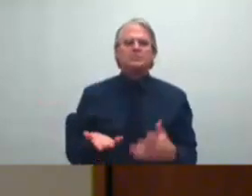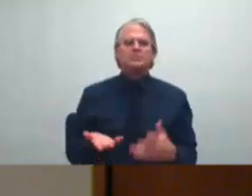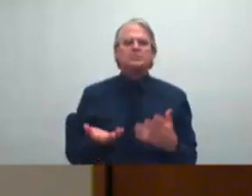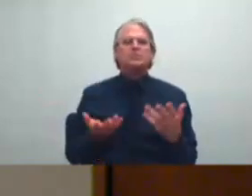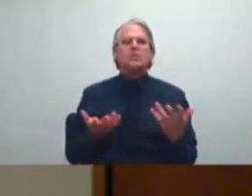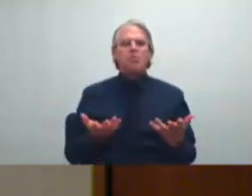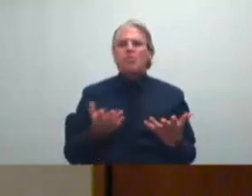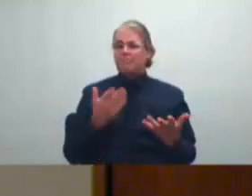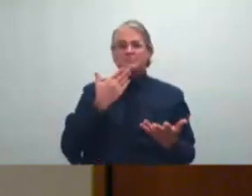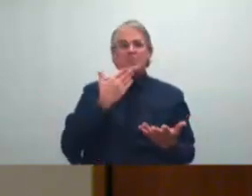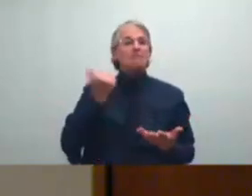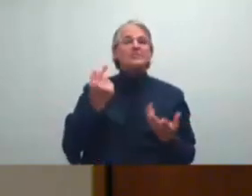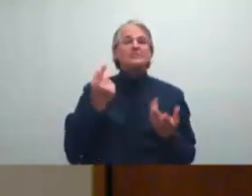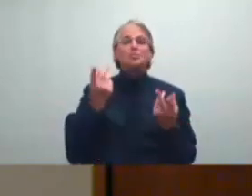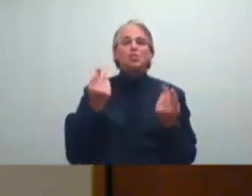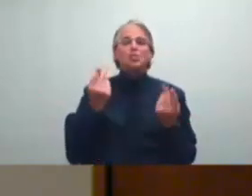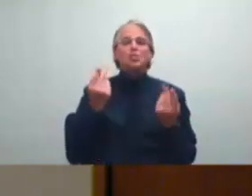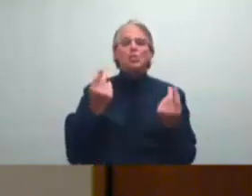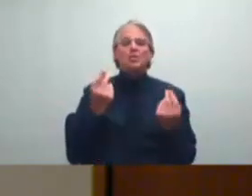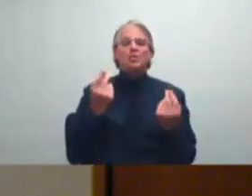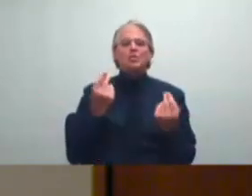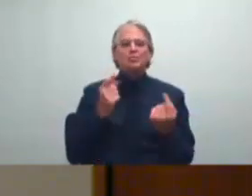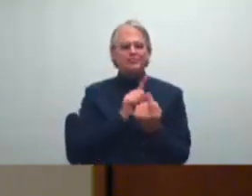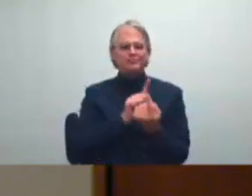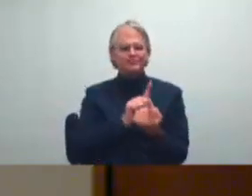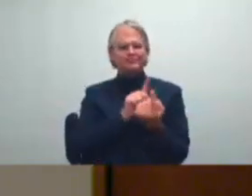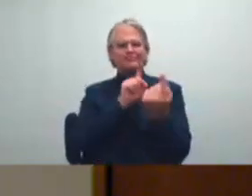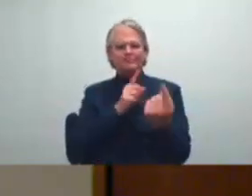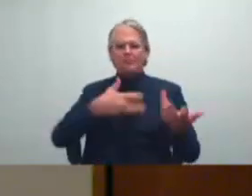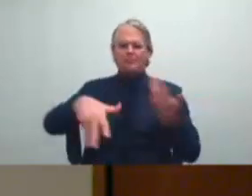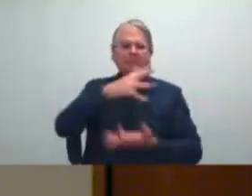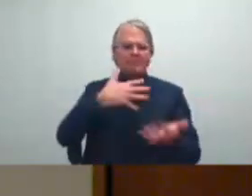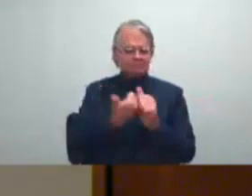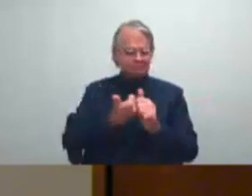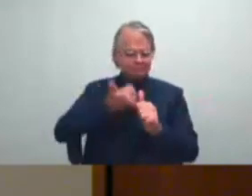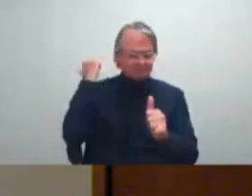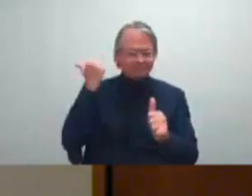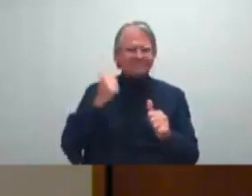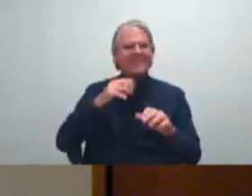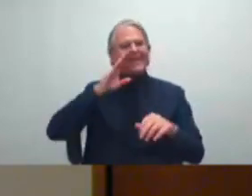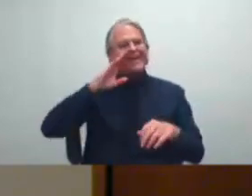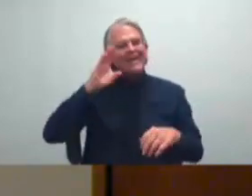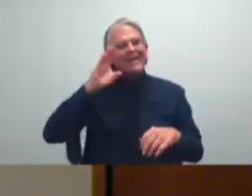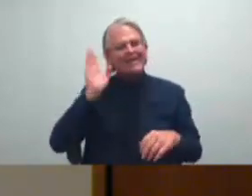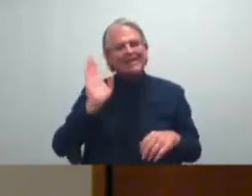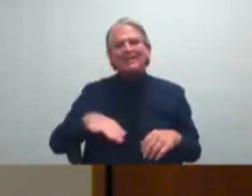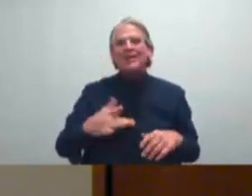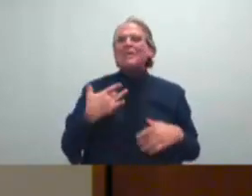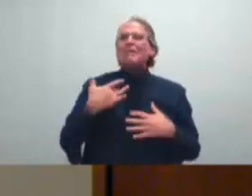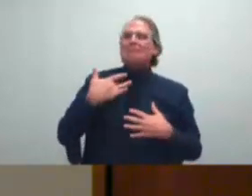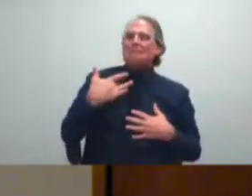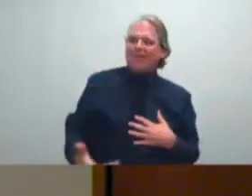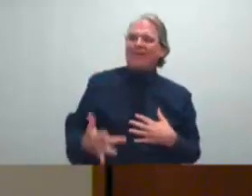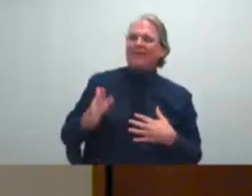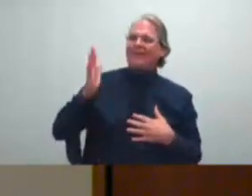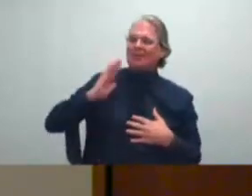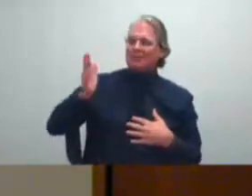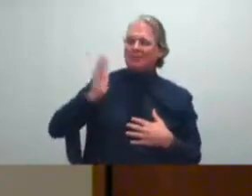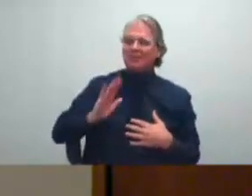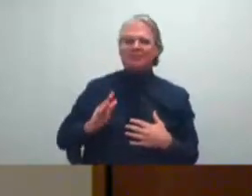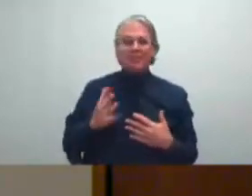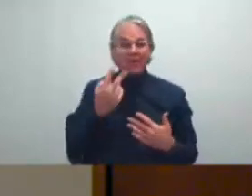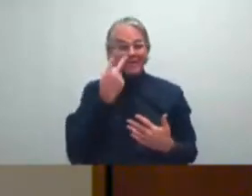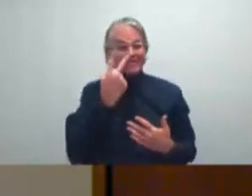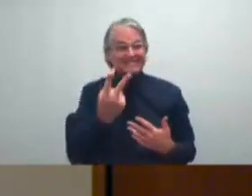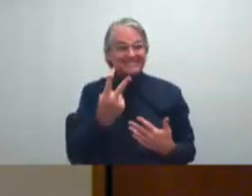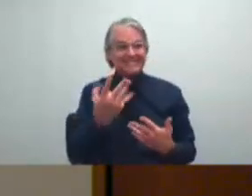hard mentally and physically. The first thing you want to do is shake someone's hand or give them a hug. And I think that it's important